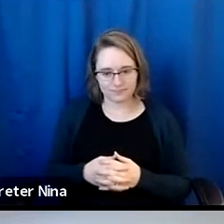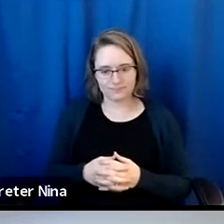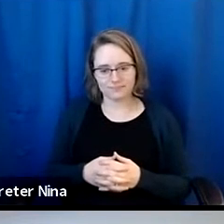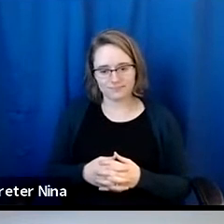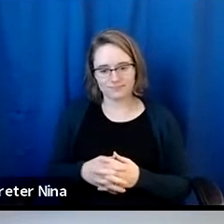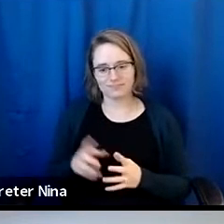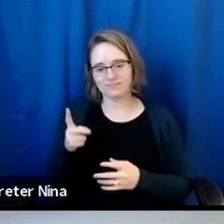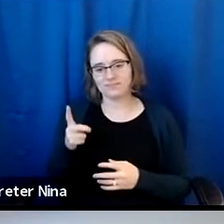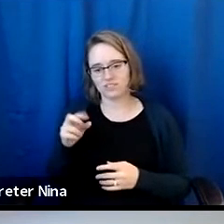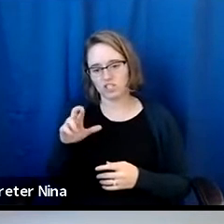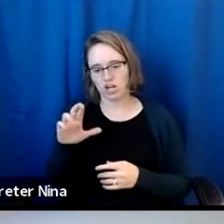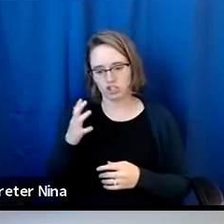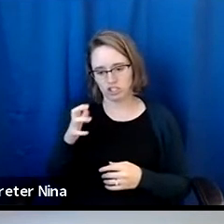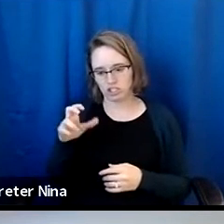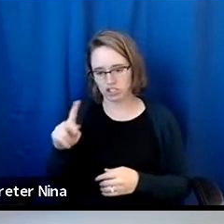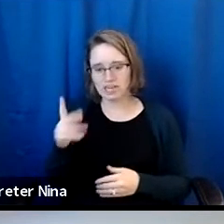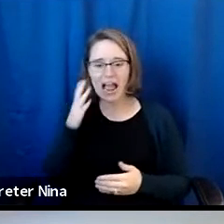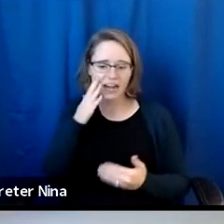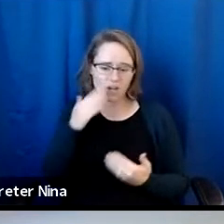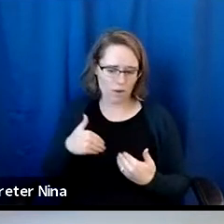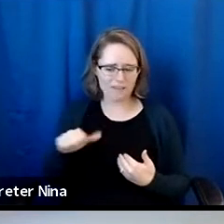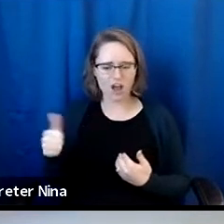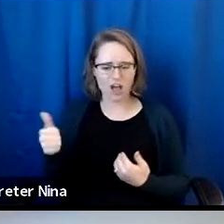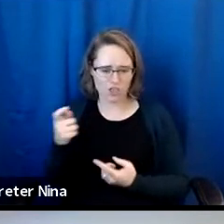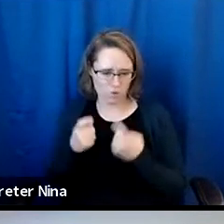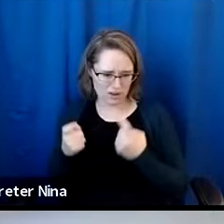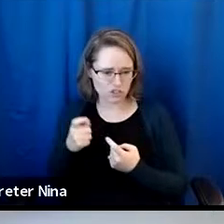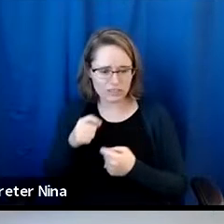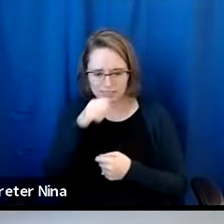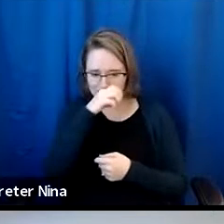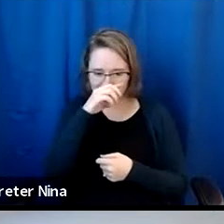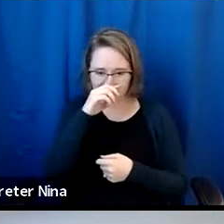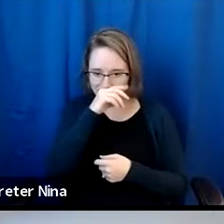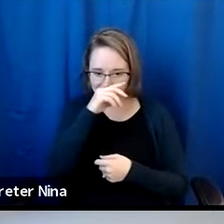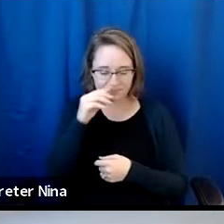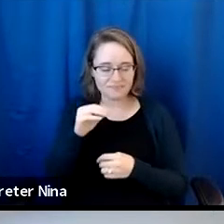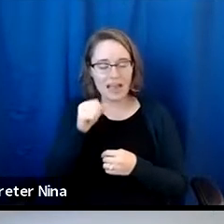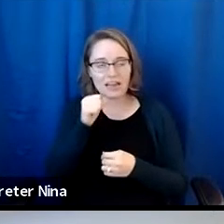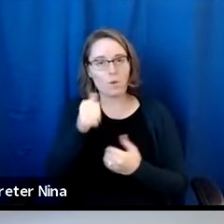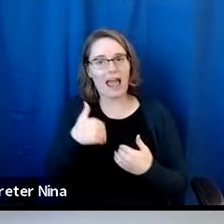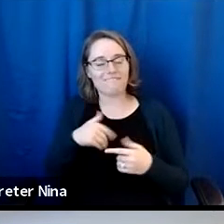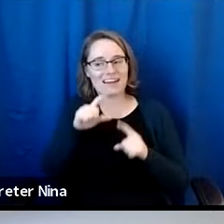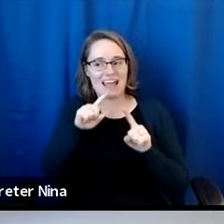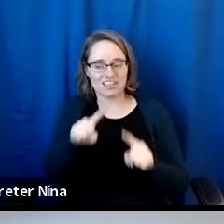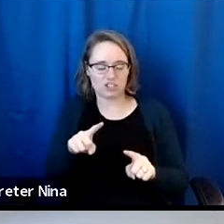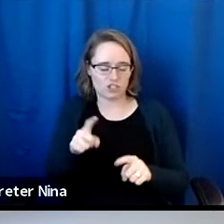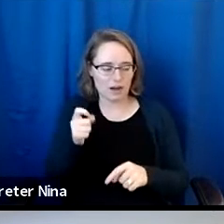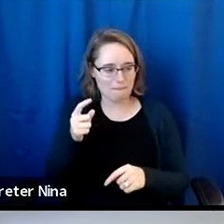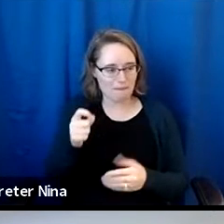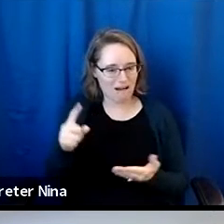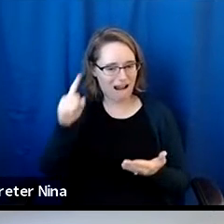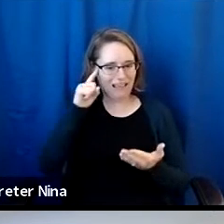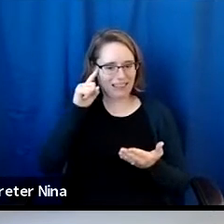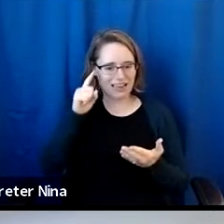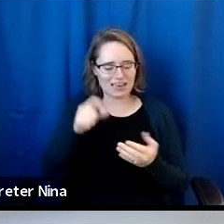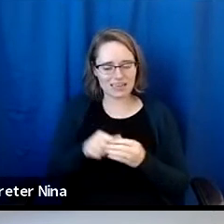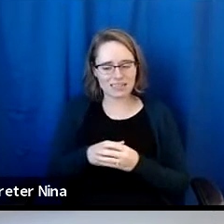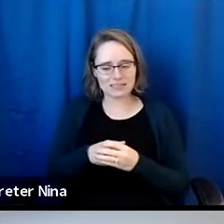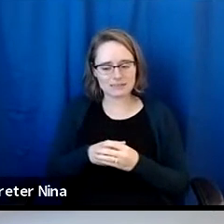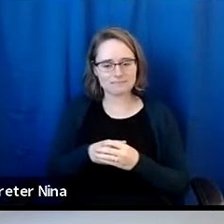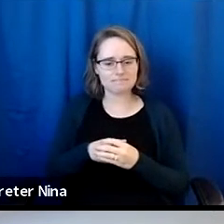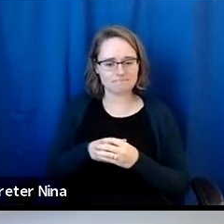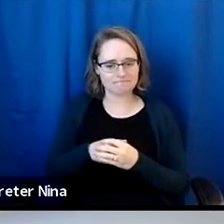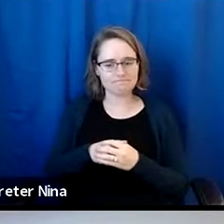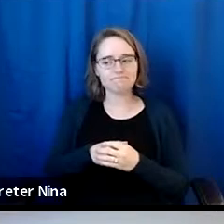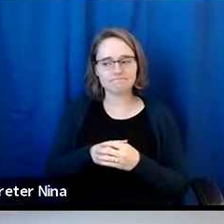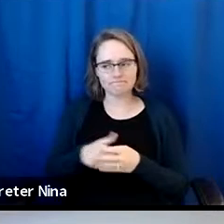You know, I know that we have other questions, but the other thing I think that, and I don't have an answer for this, but I think that it makes us, we